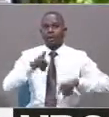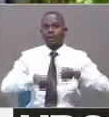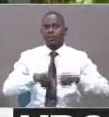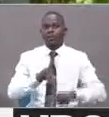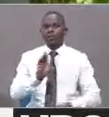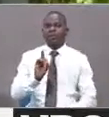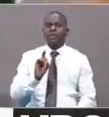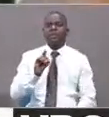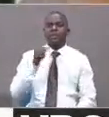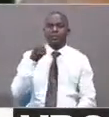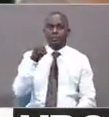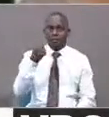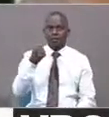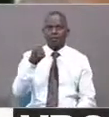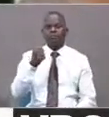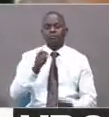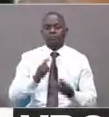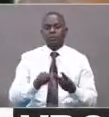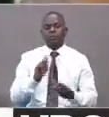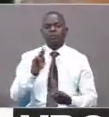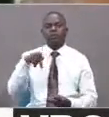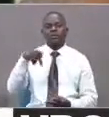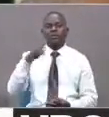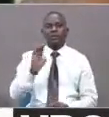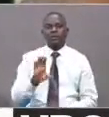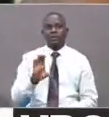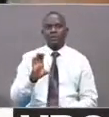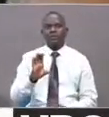DP, left UPC,